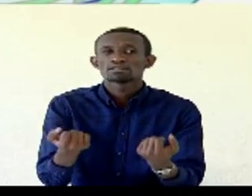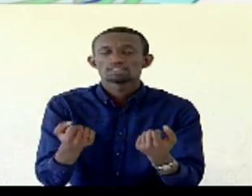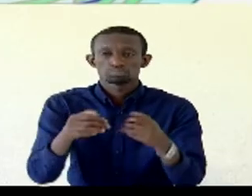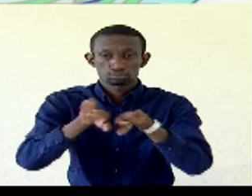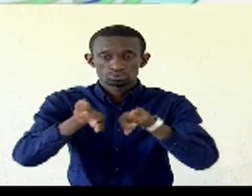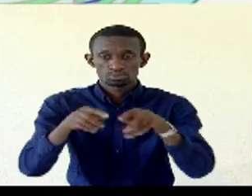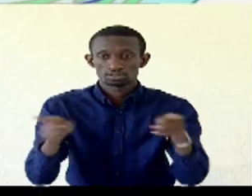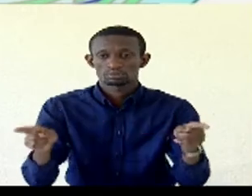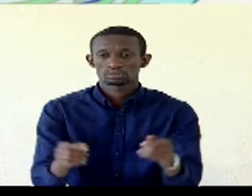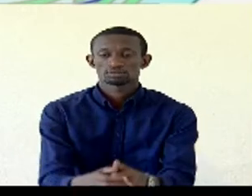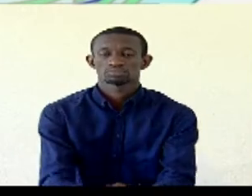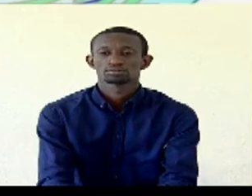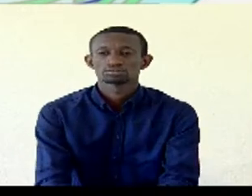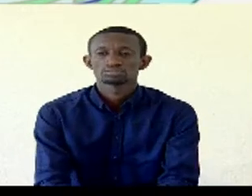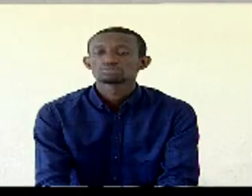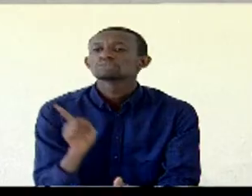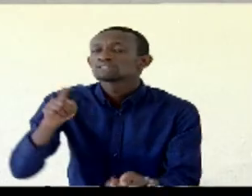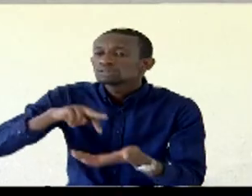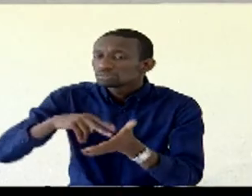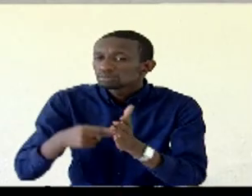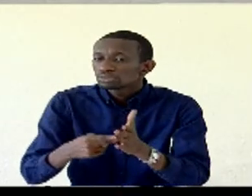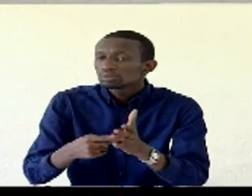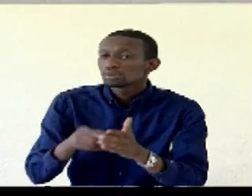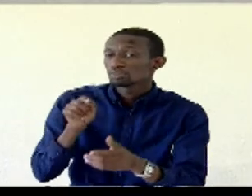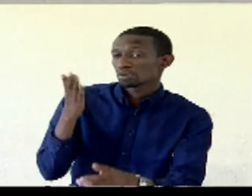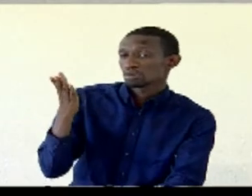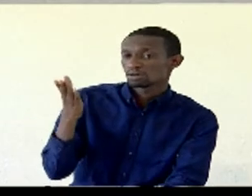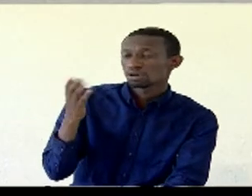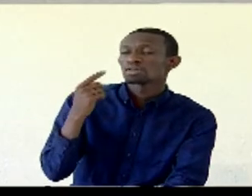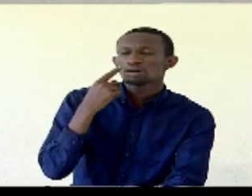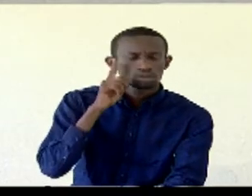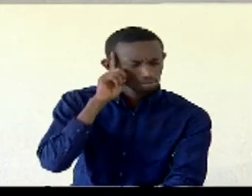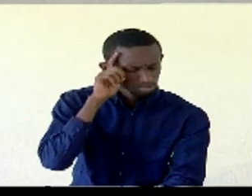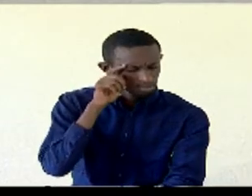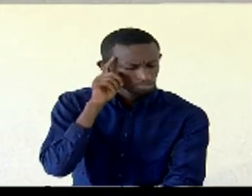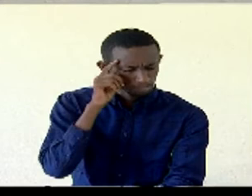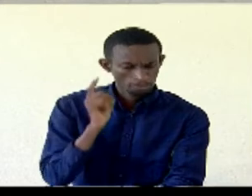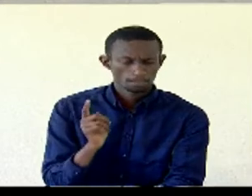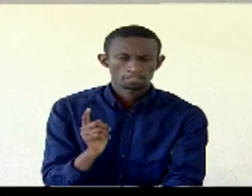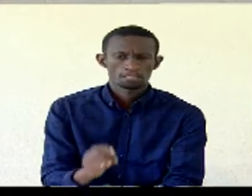splitting. Meaning that from this point, I can actually tell, you know what? I think I can go